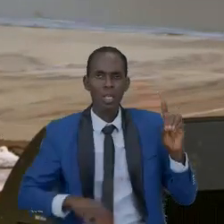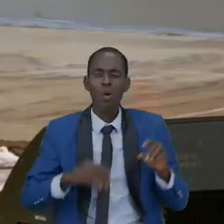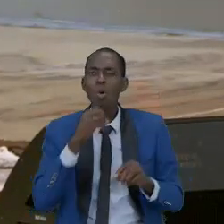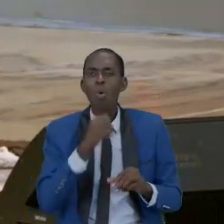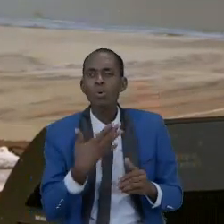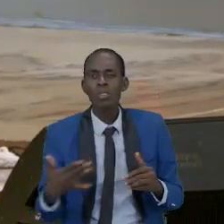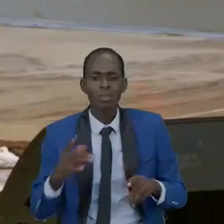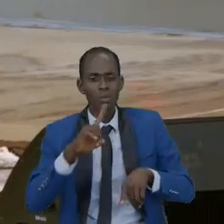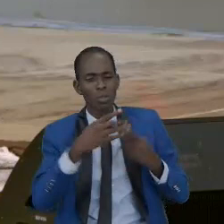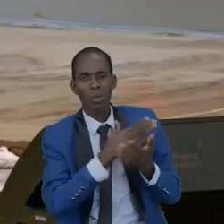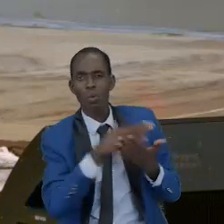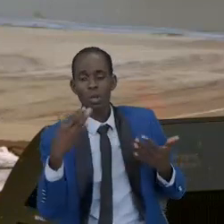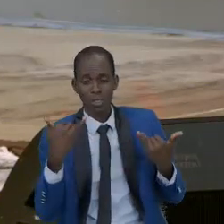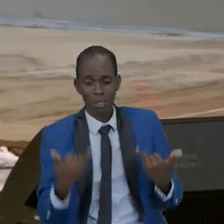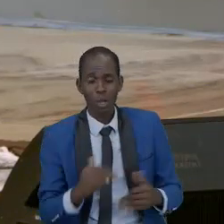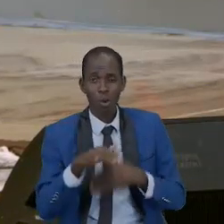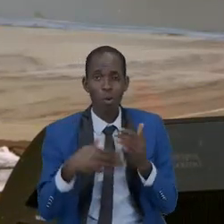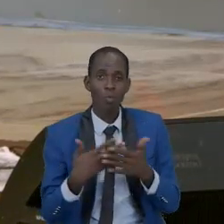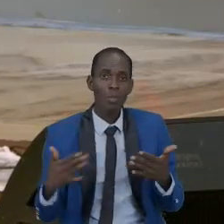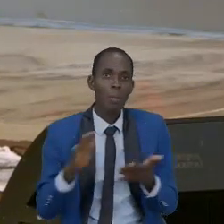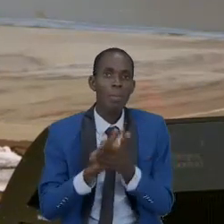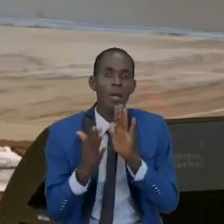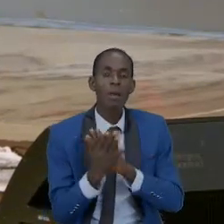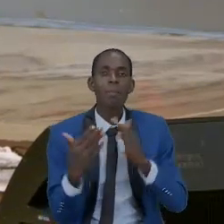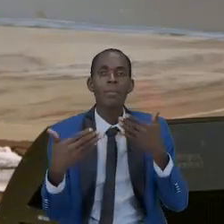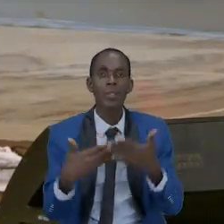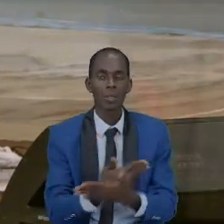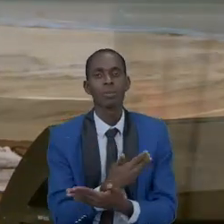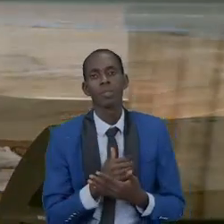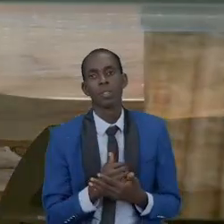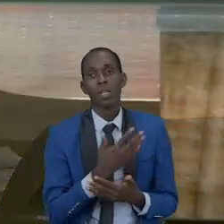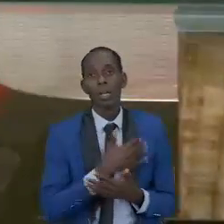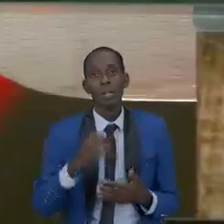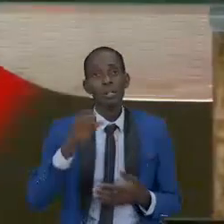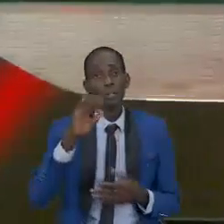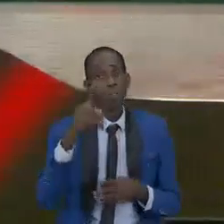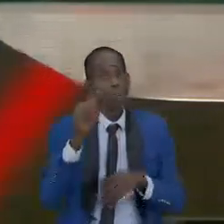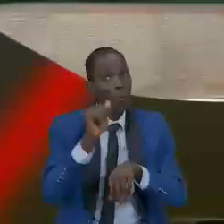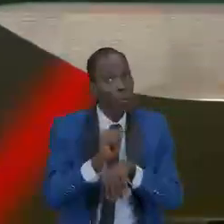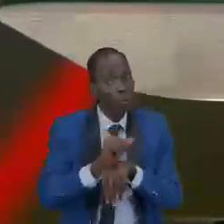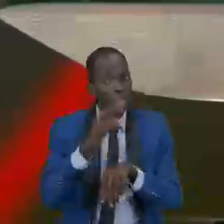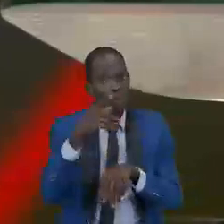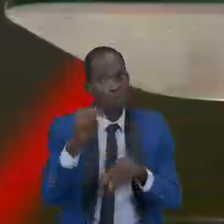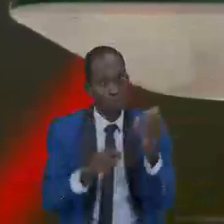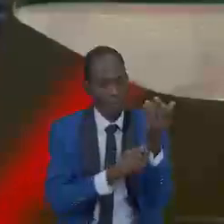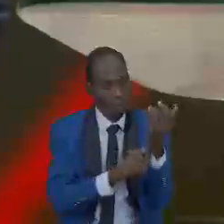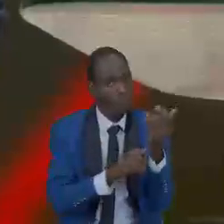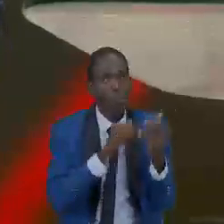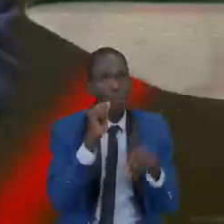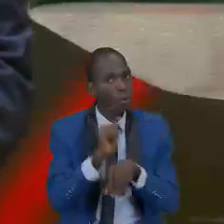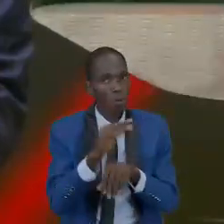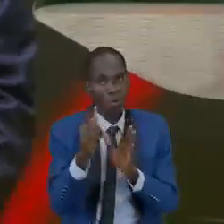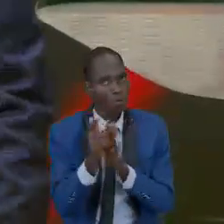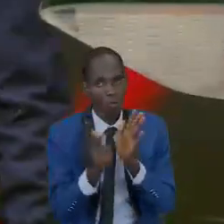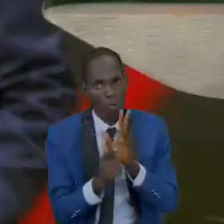away, and all things have become new. And so the works of the flesh, not works of the law,